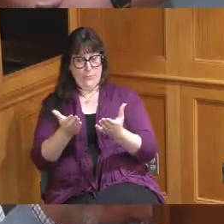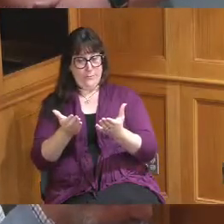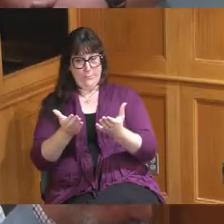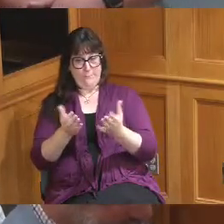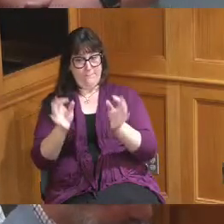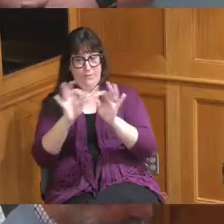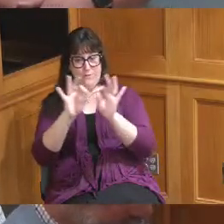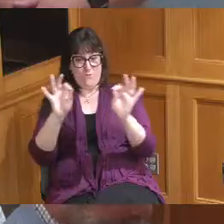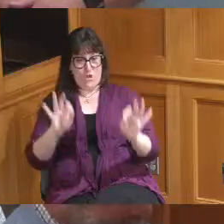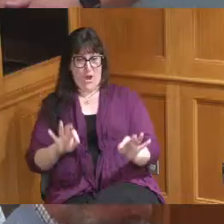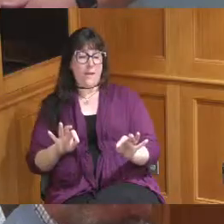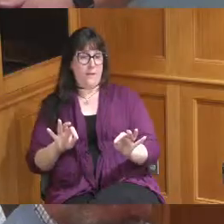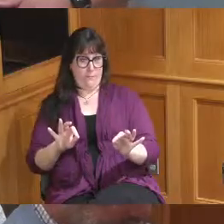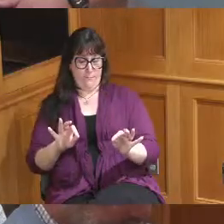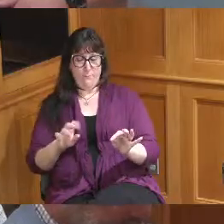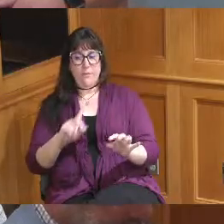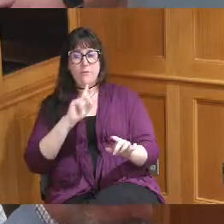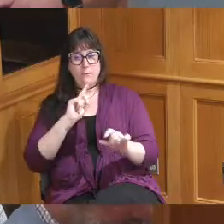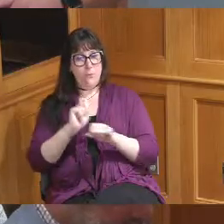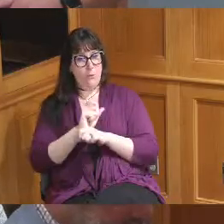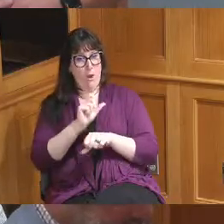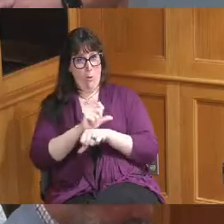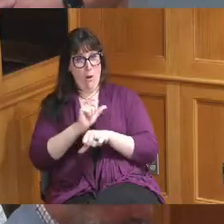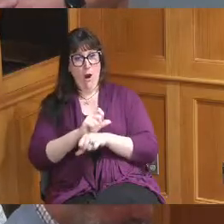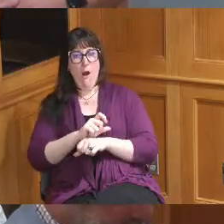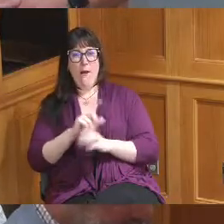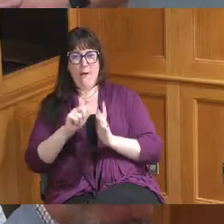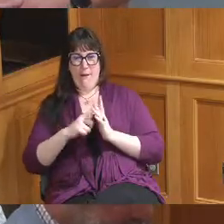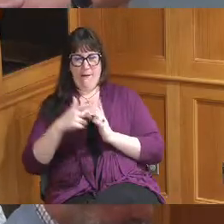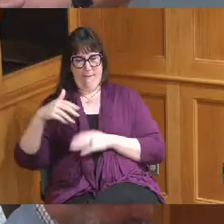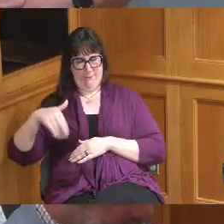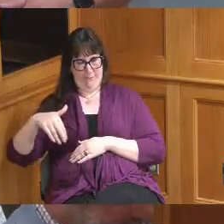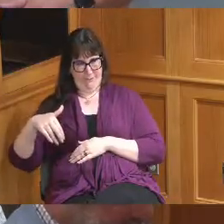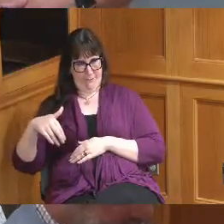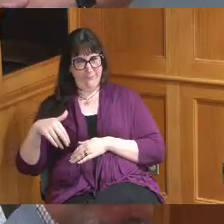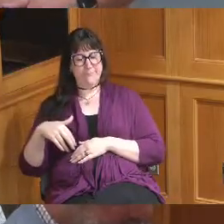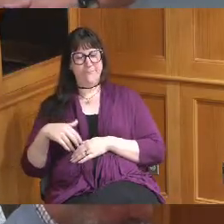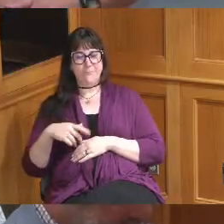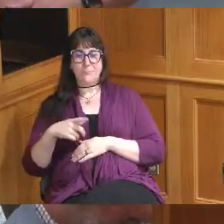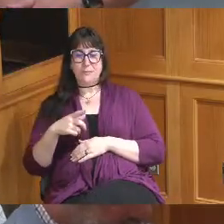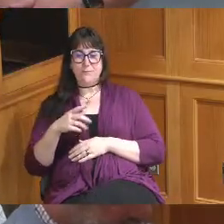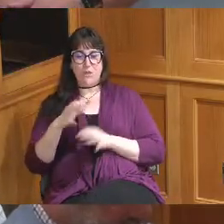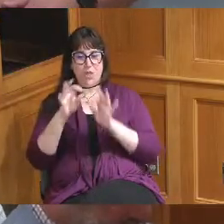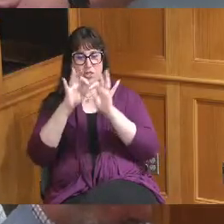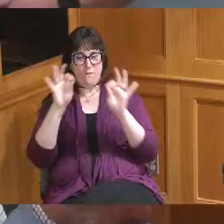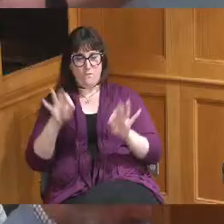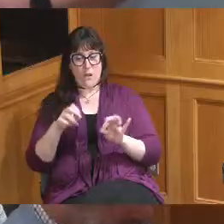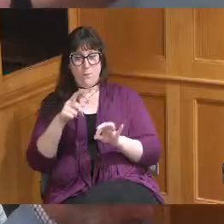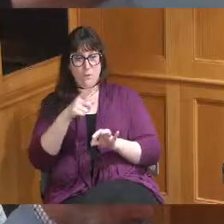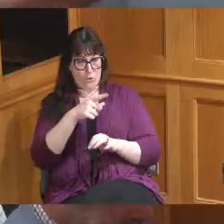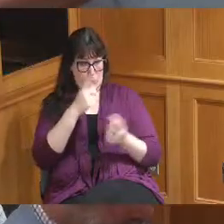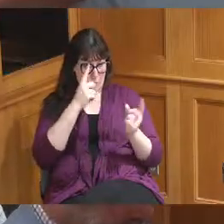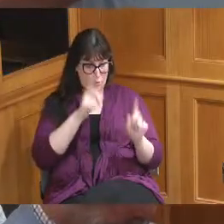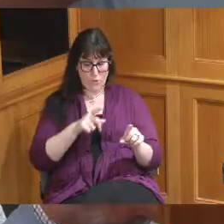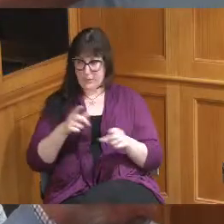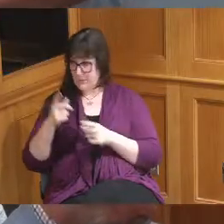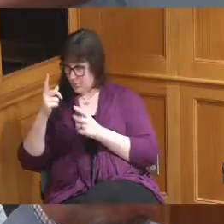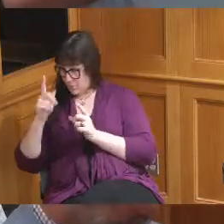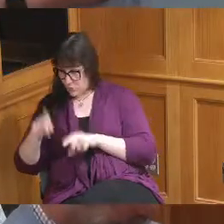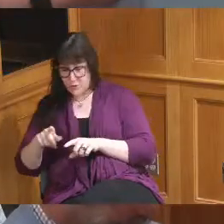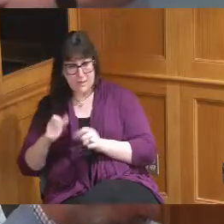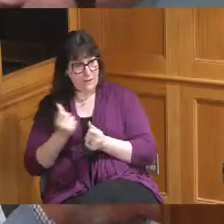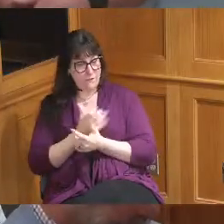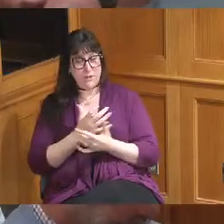framework, but the real work is yet to begin. Right? Once you have a framework and you agree with that framework, we really need to sit down